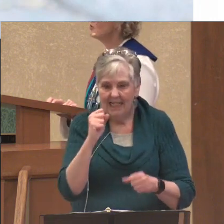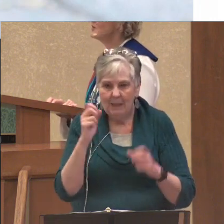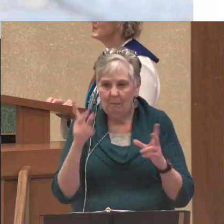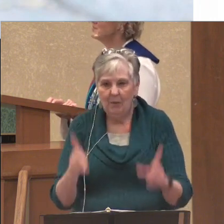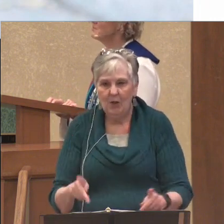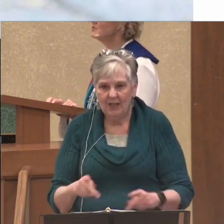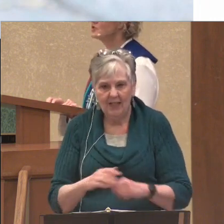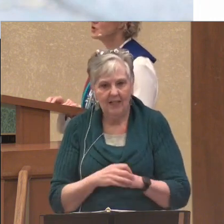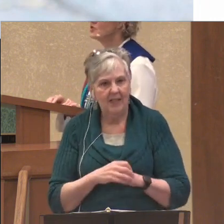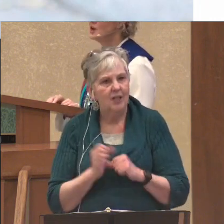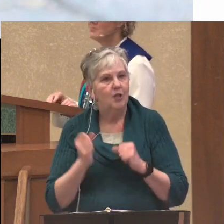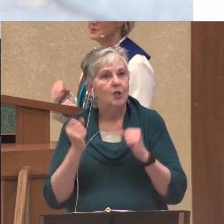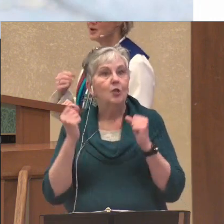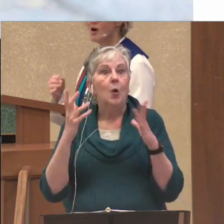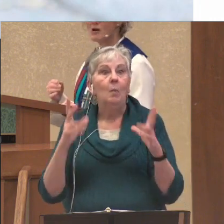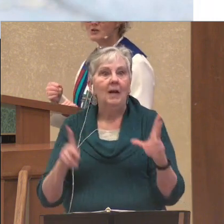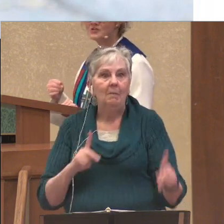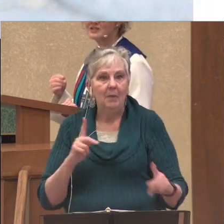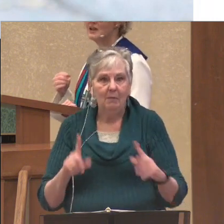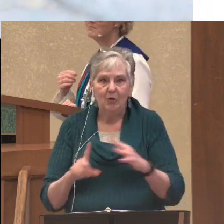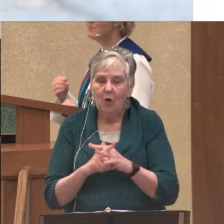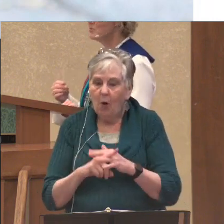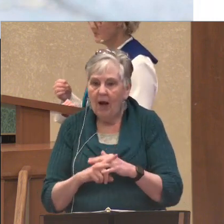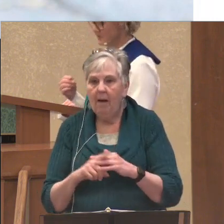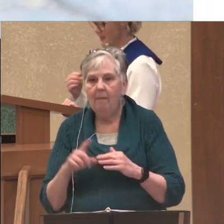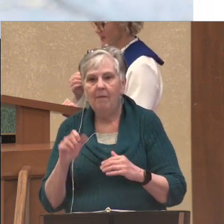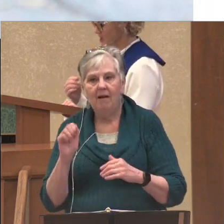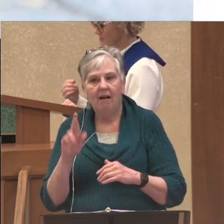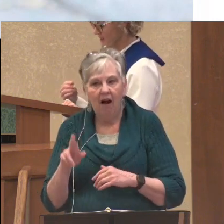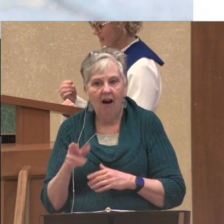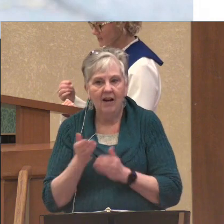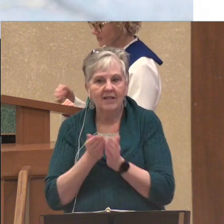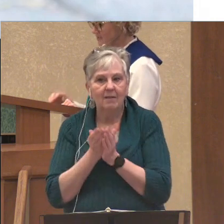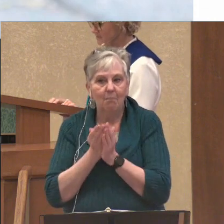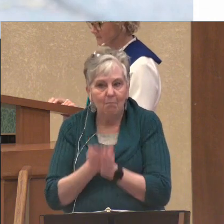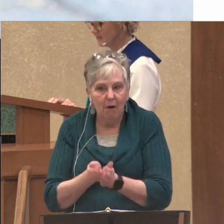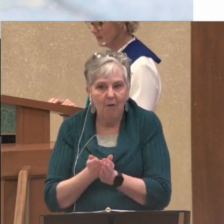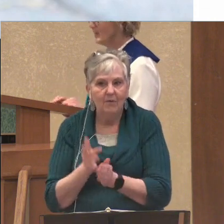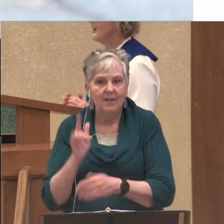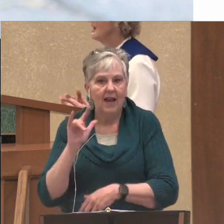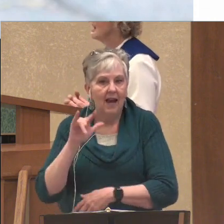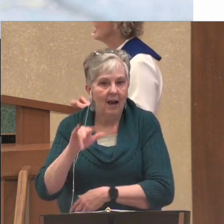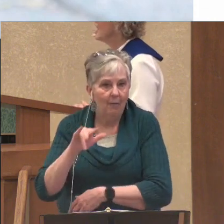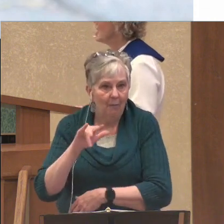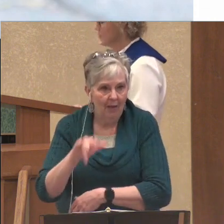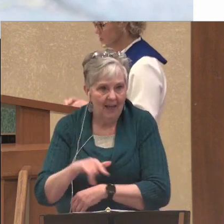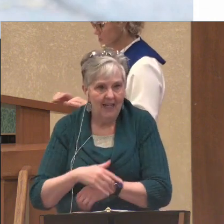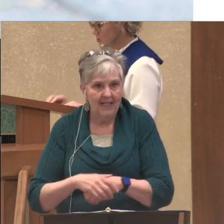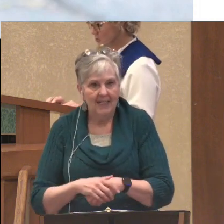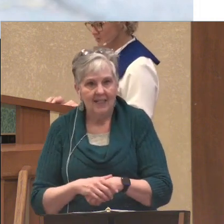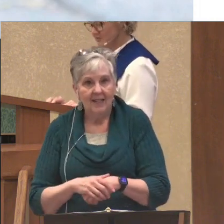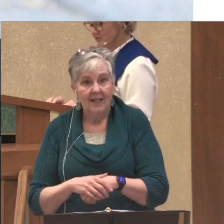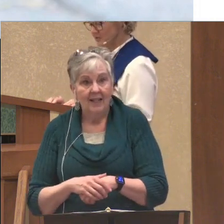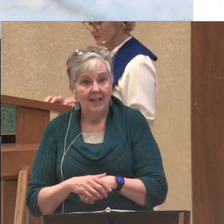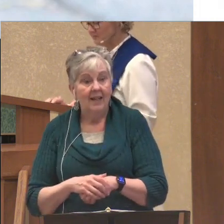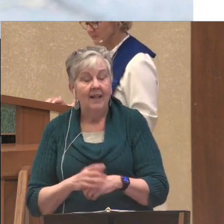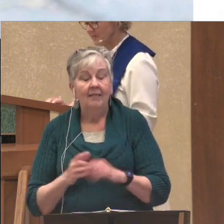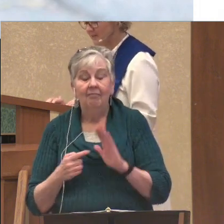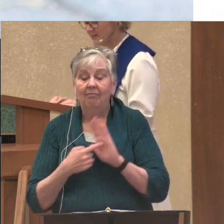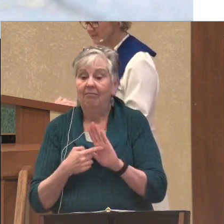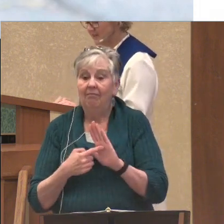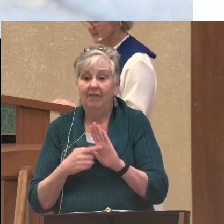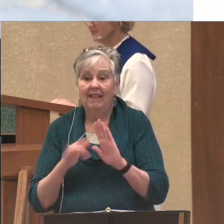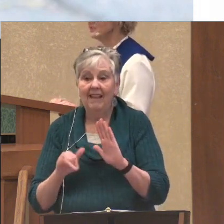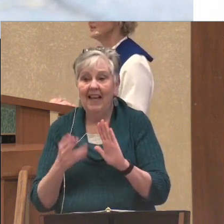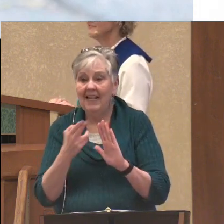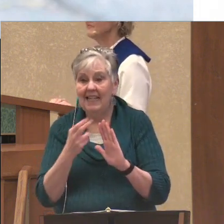So many people showed up with cars, boats, and airplanes. And when the search revealed that